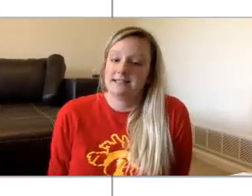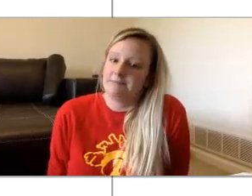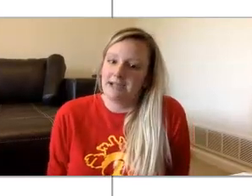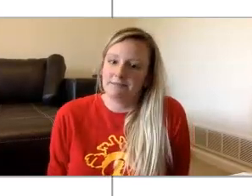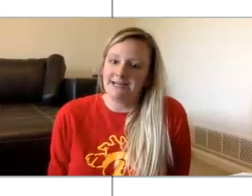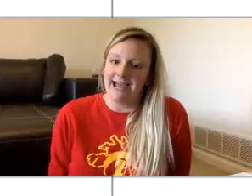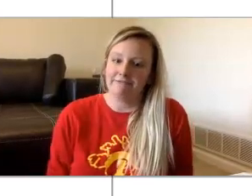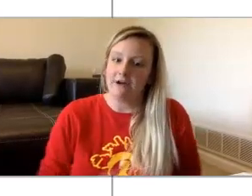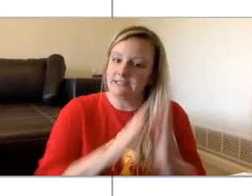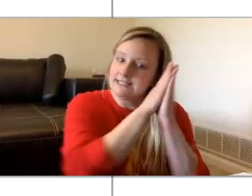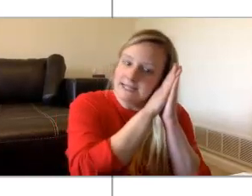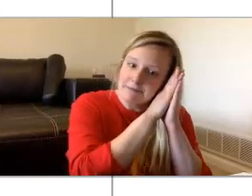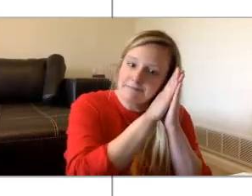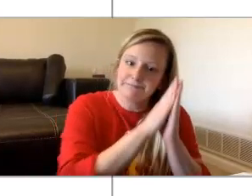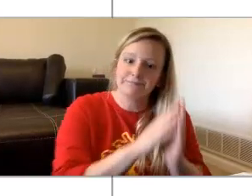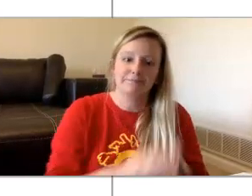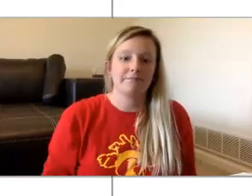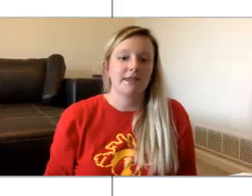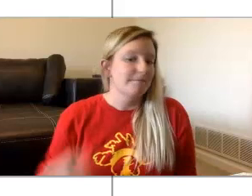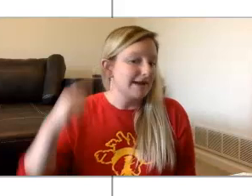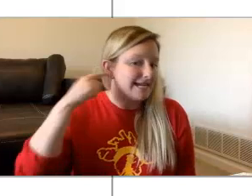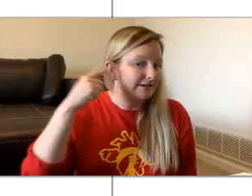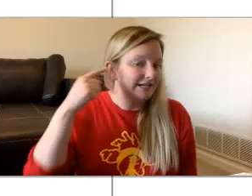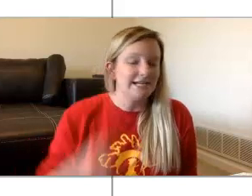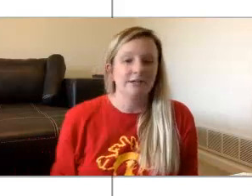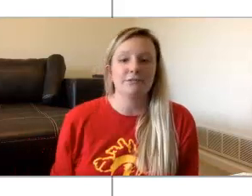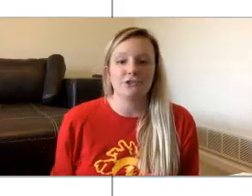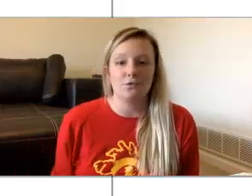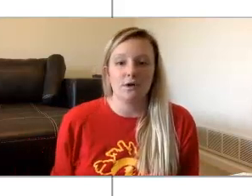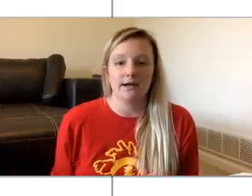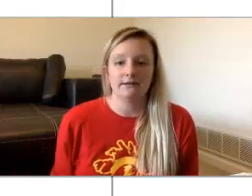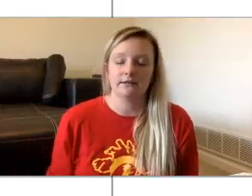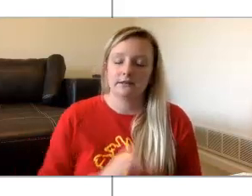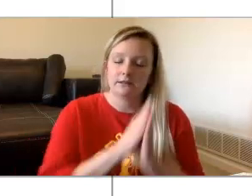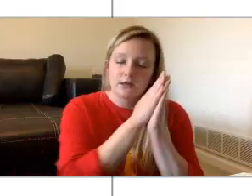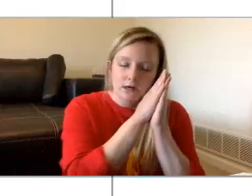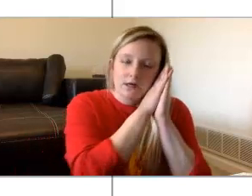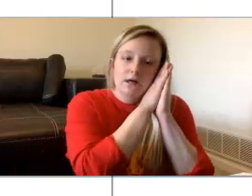Sometimes my dad falls asleep. My ear can hear him snore.